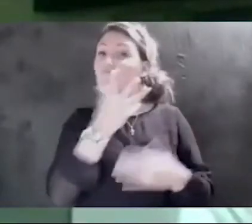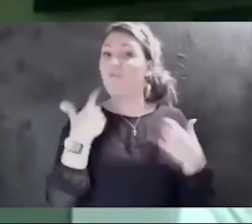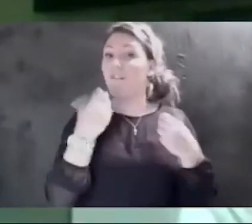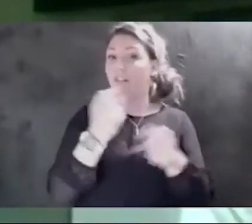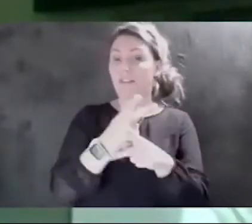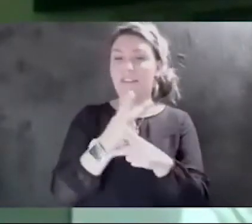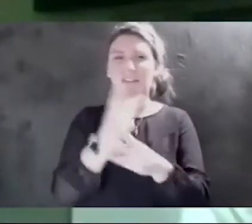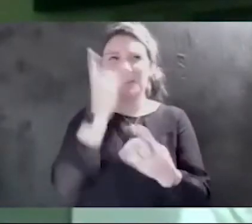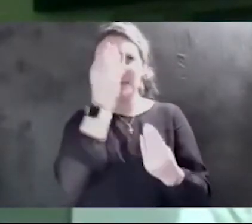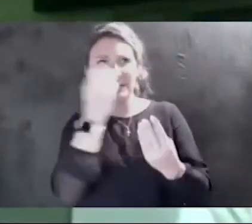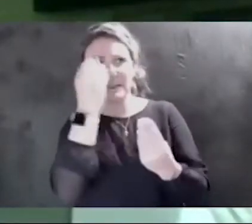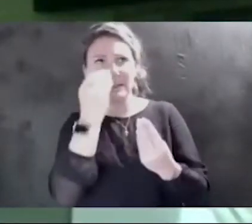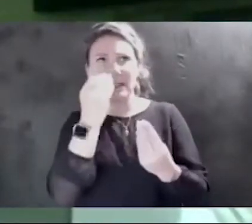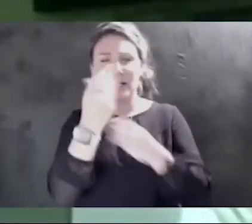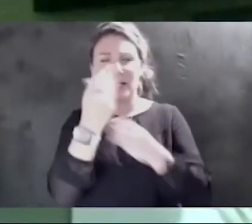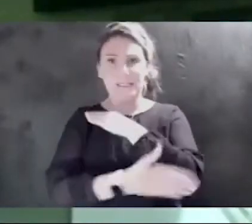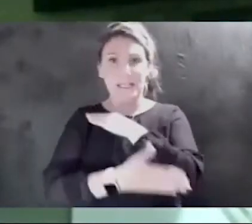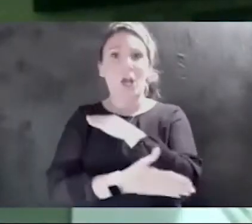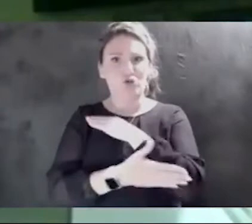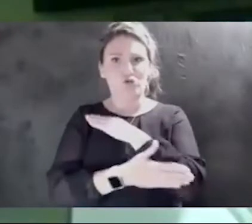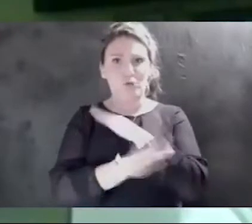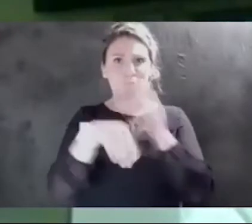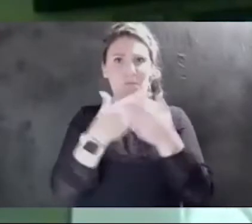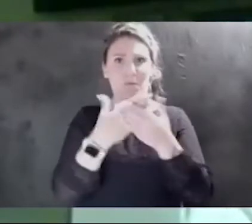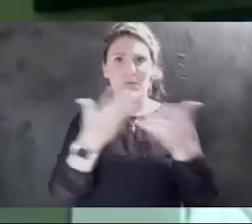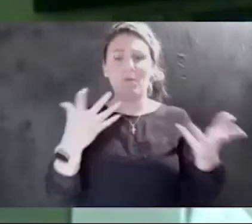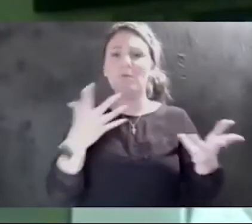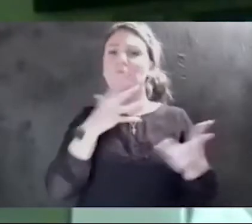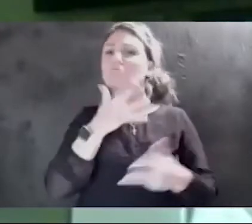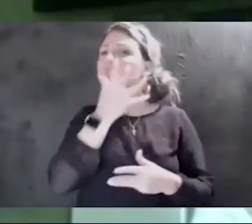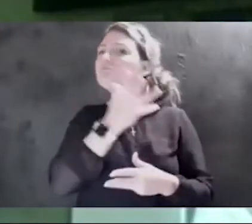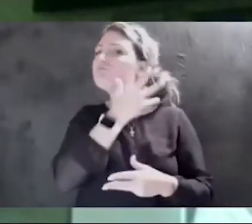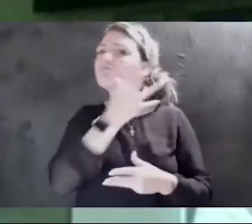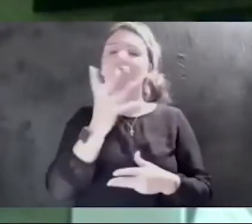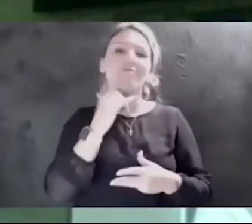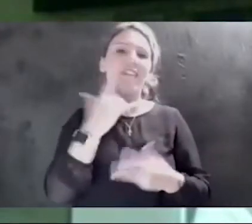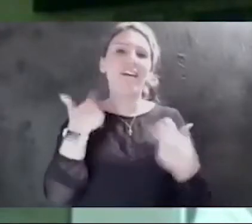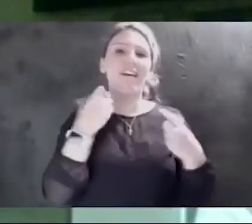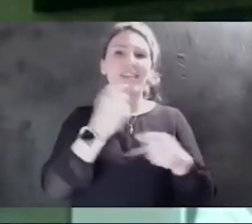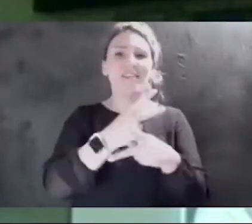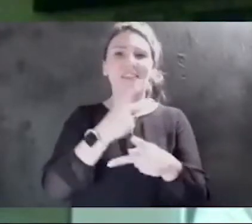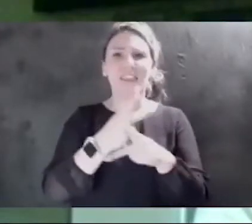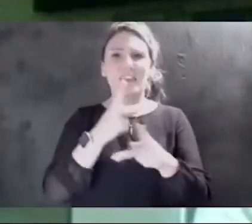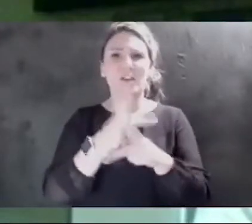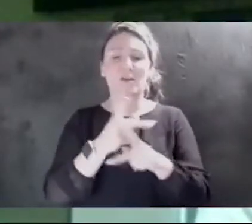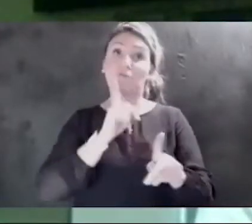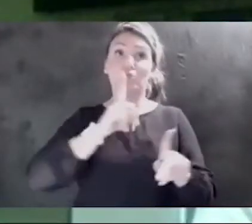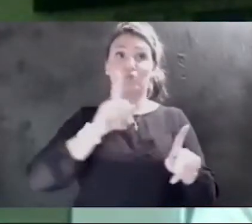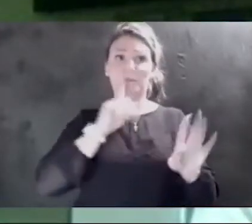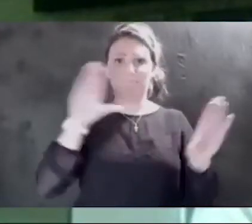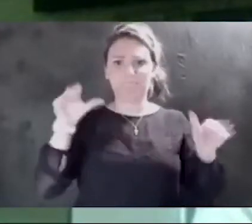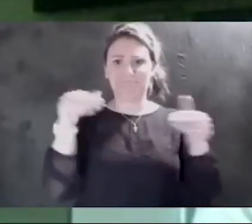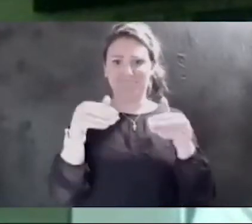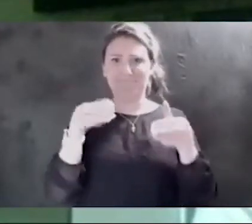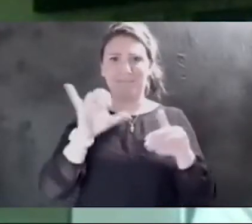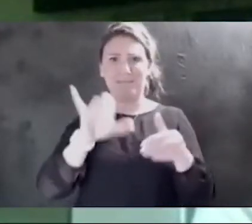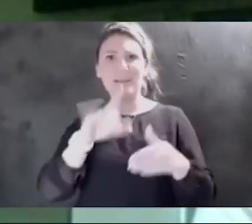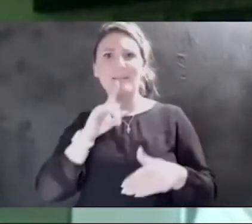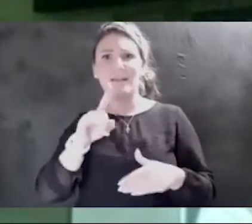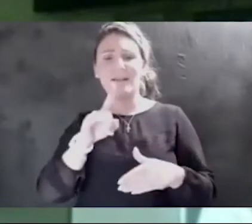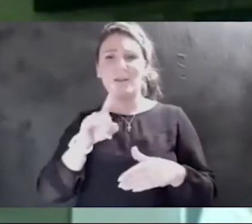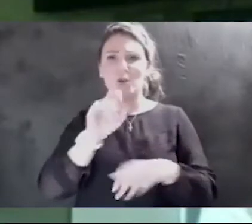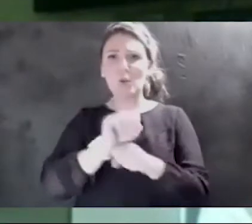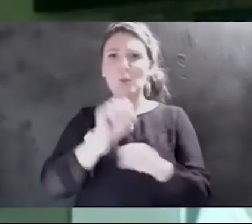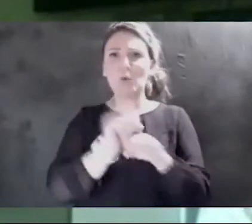as a country, rural healthcare really already encapsulates it in terms of really working with a panel of patients